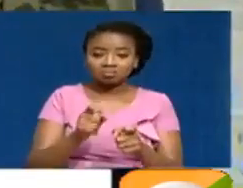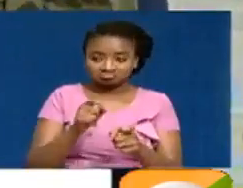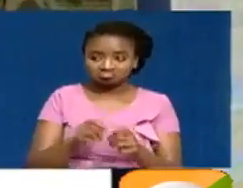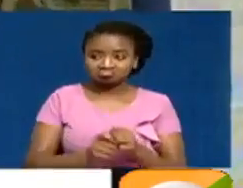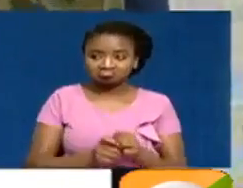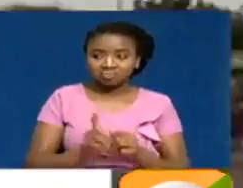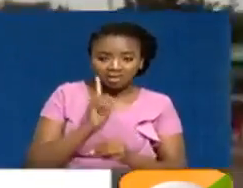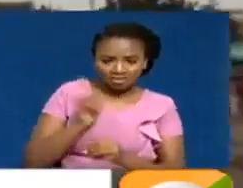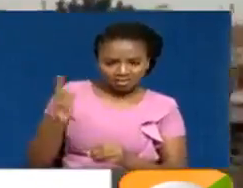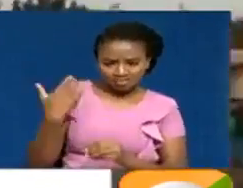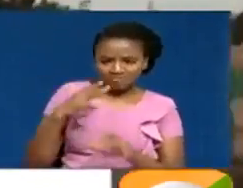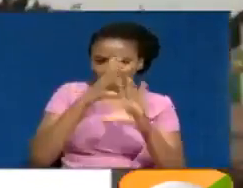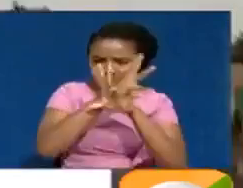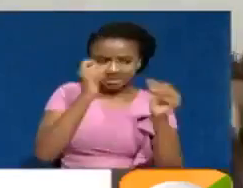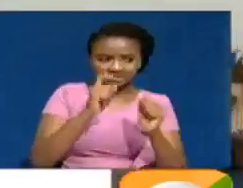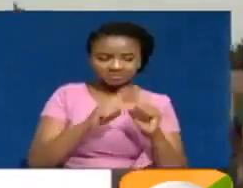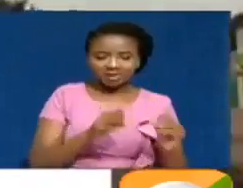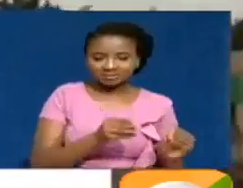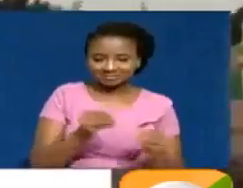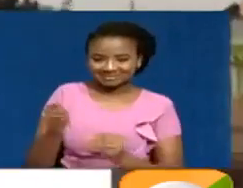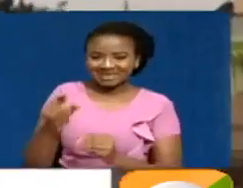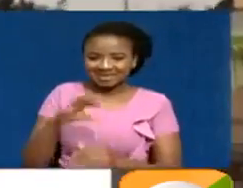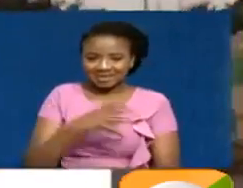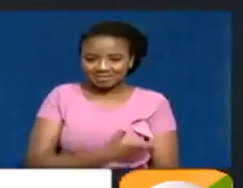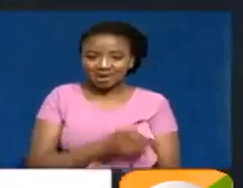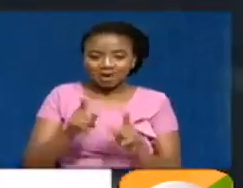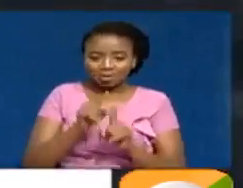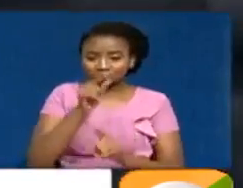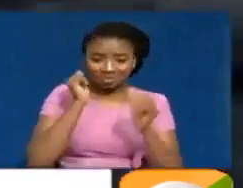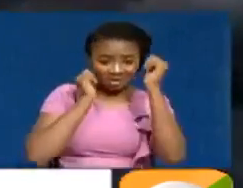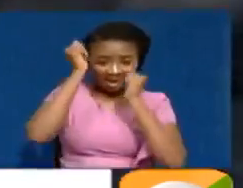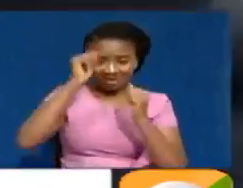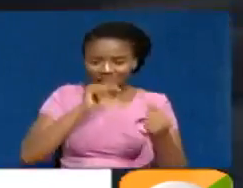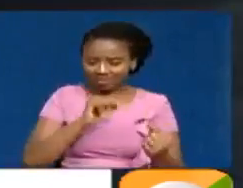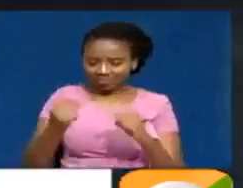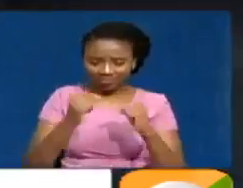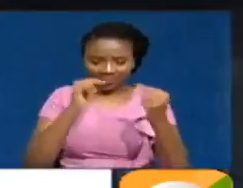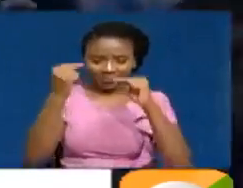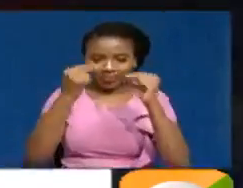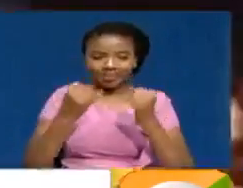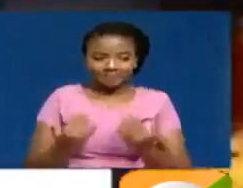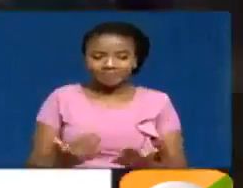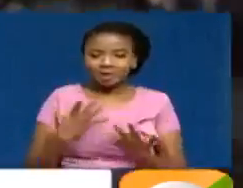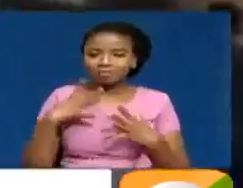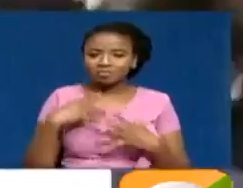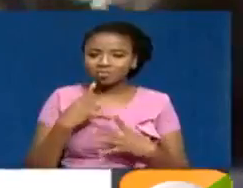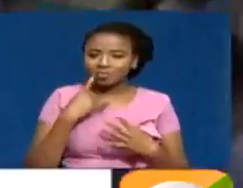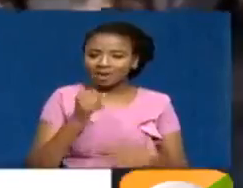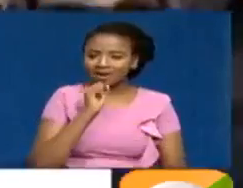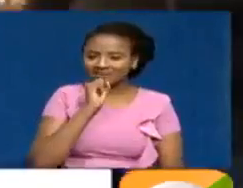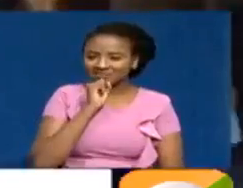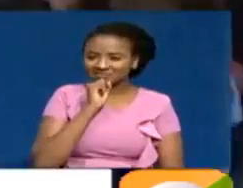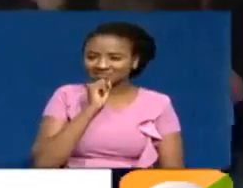from a transitional government Monday, and the subsequent clash between soldiers and protesters has reportedly led to close to 150